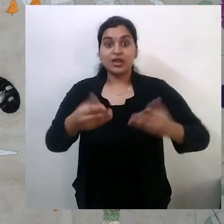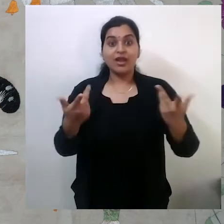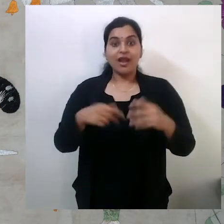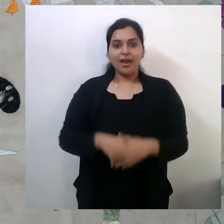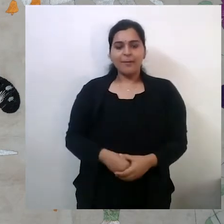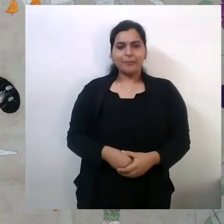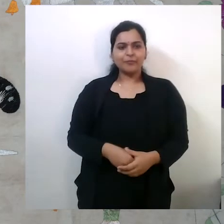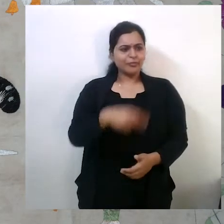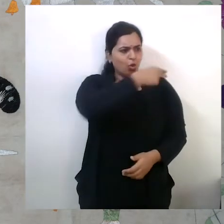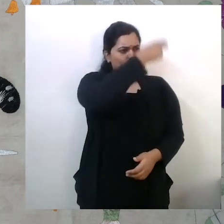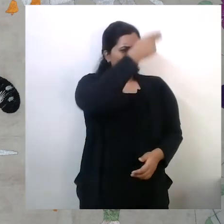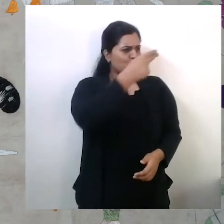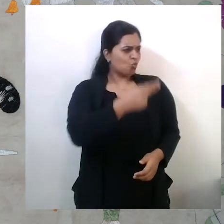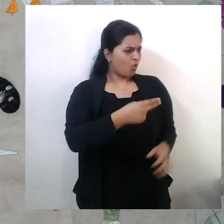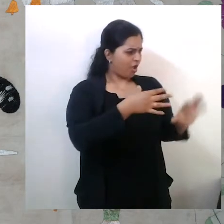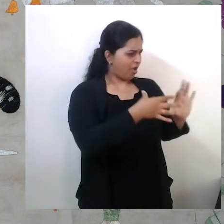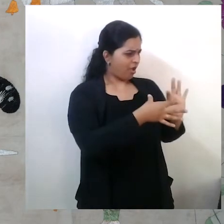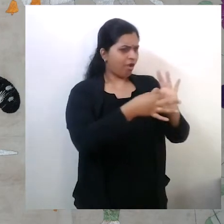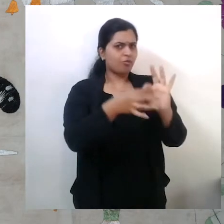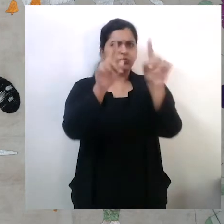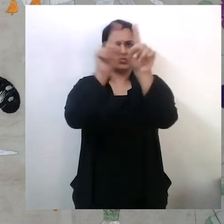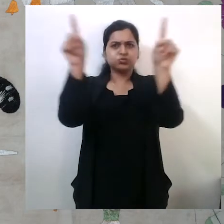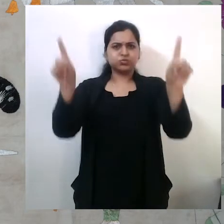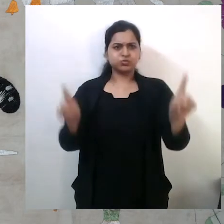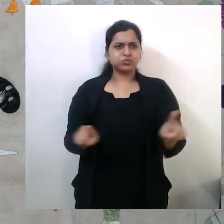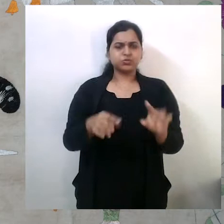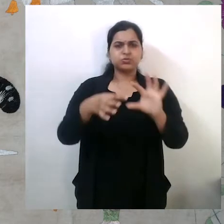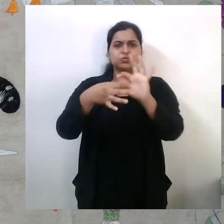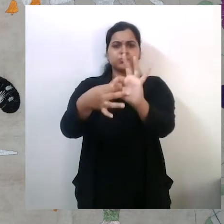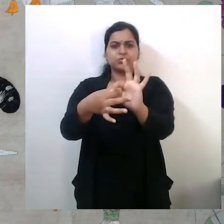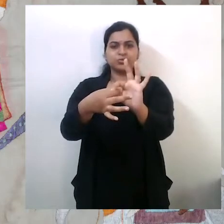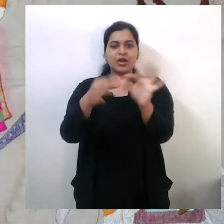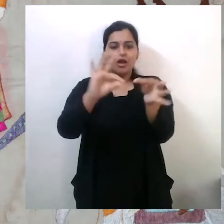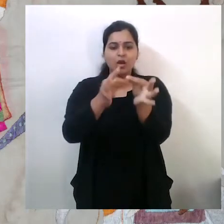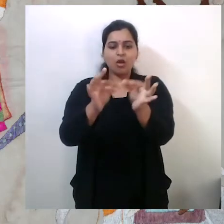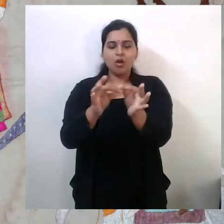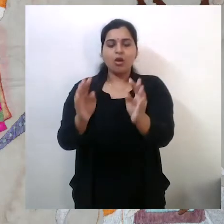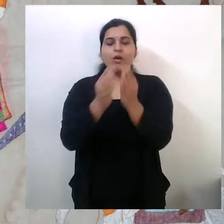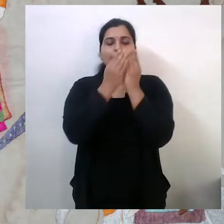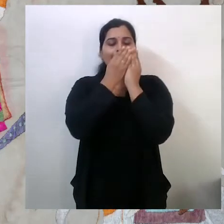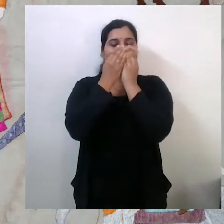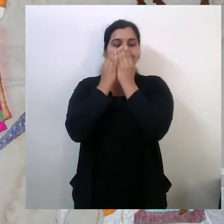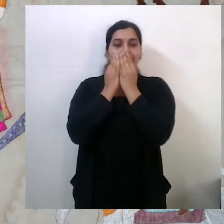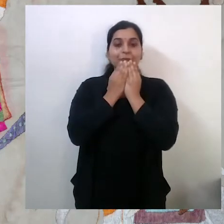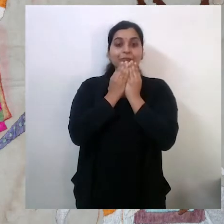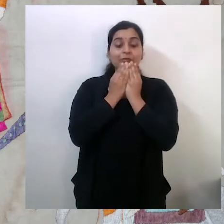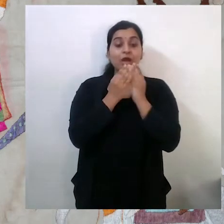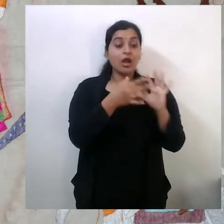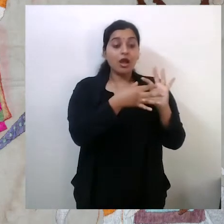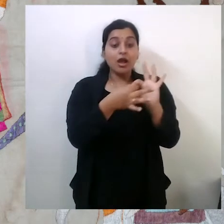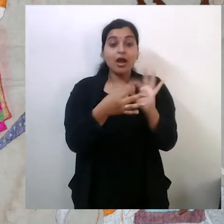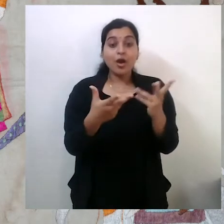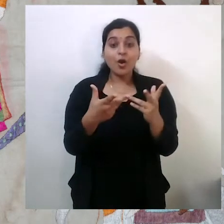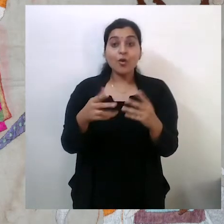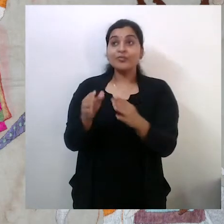in drawings in which women hold a plate with a covering of Pahari Rumal. We see scenes of Hindu god